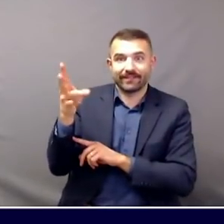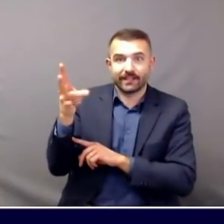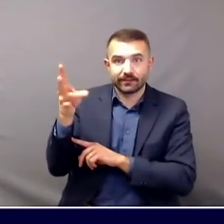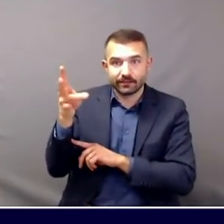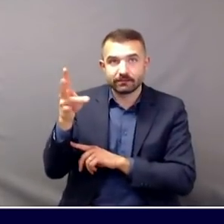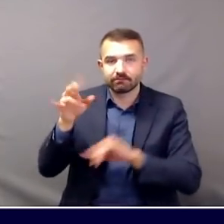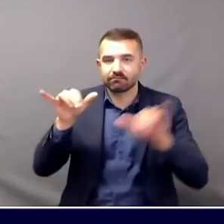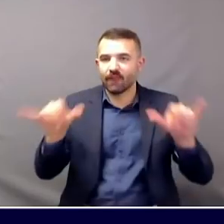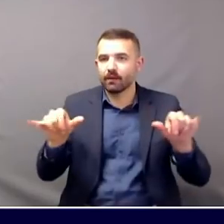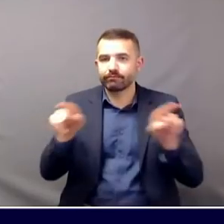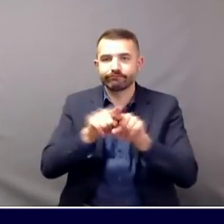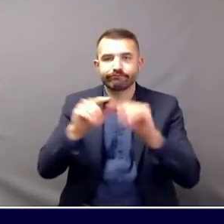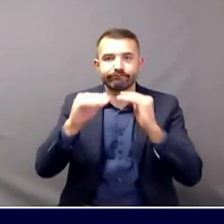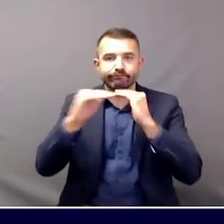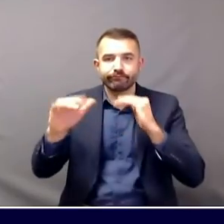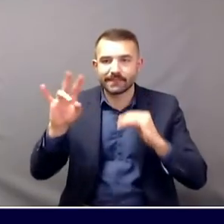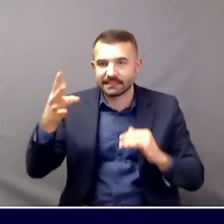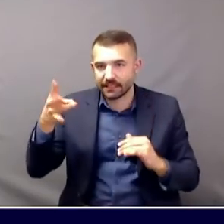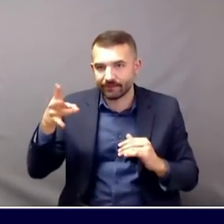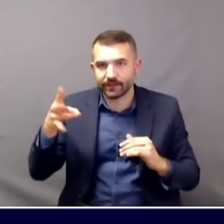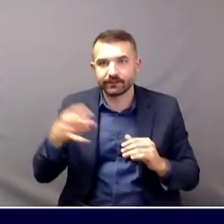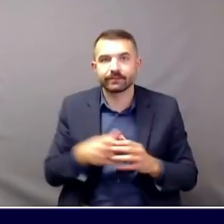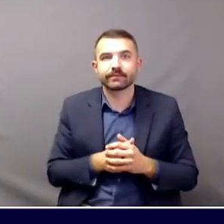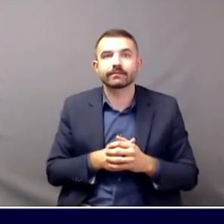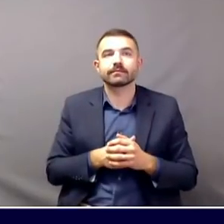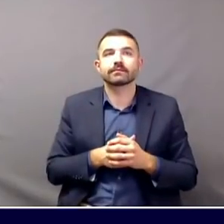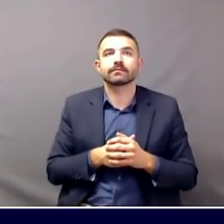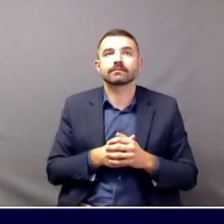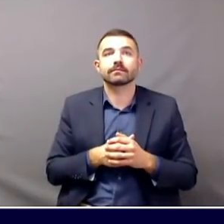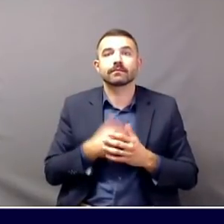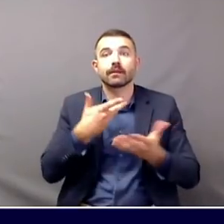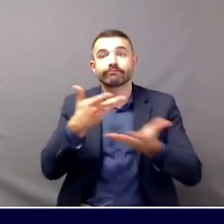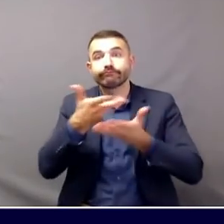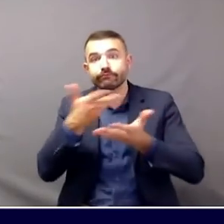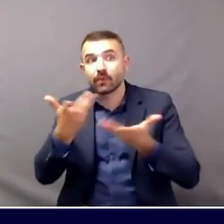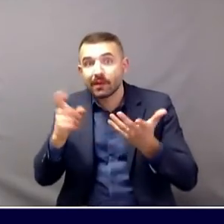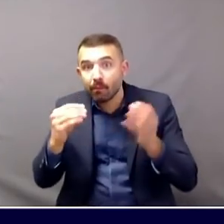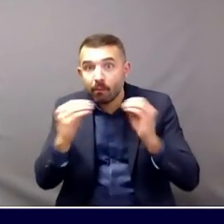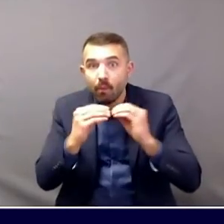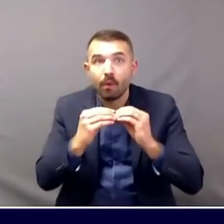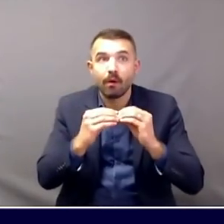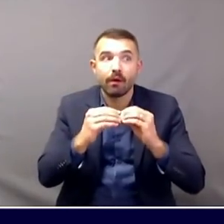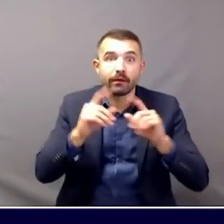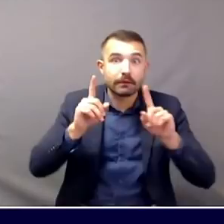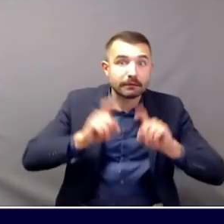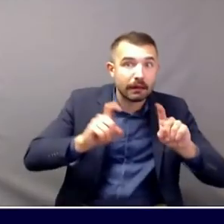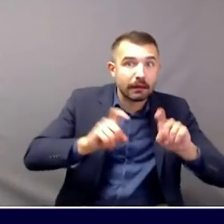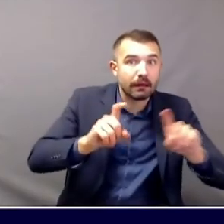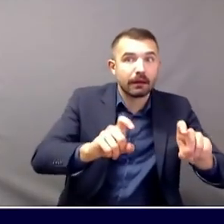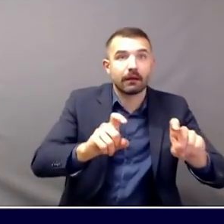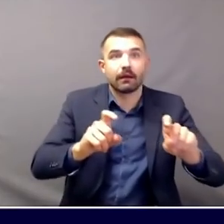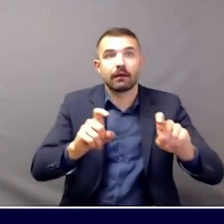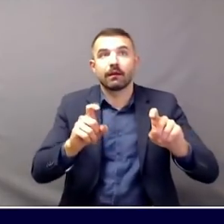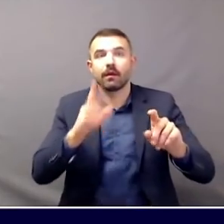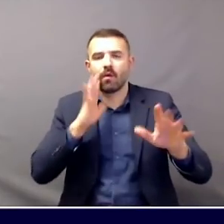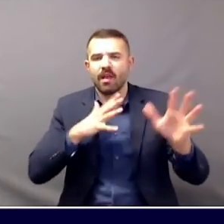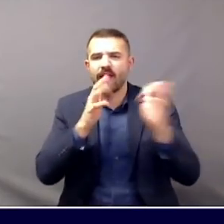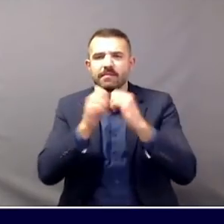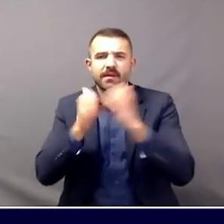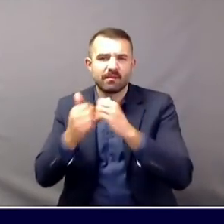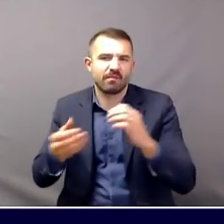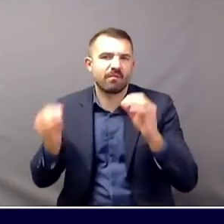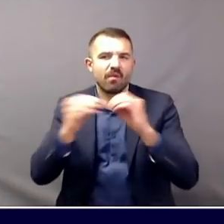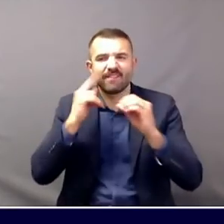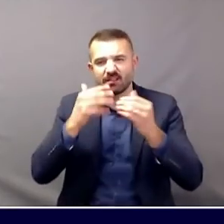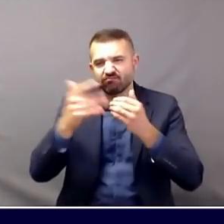to determine whether further rounds of testing are needed. So there'll be more updates on that. In terms of the percentage of individuals